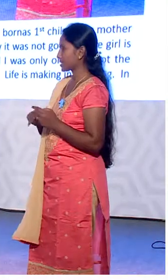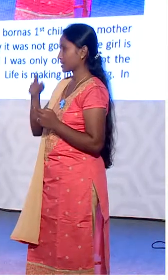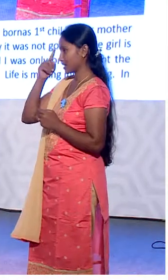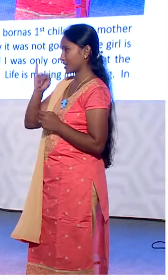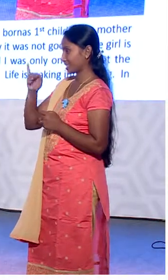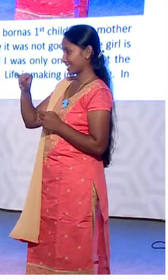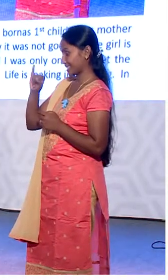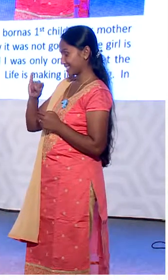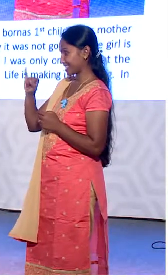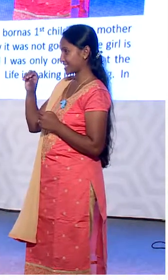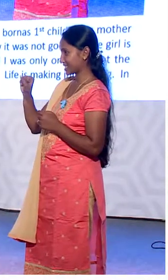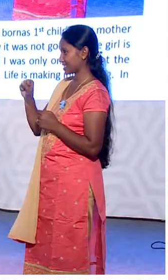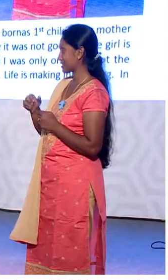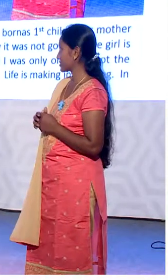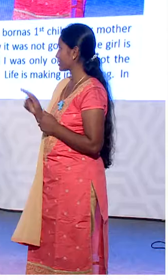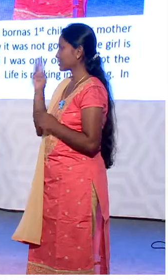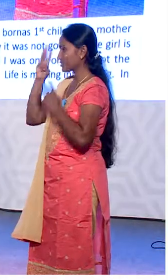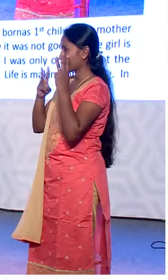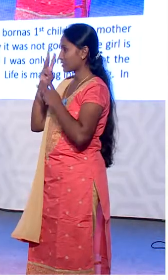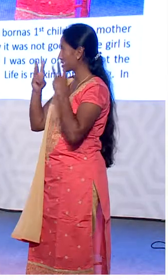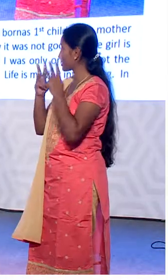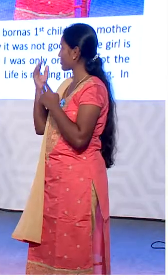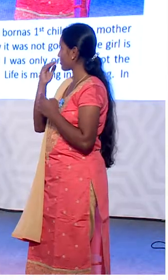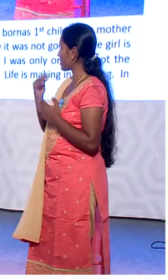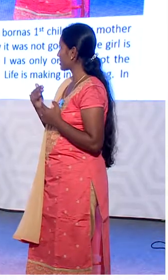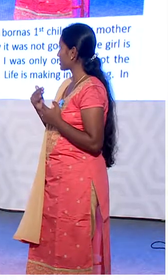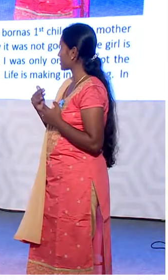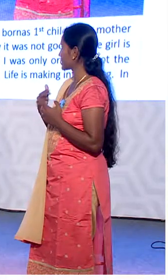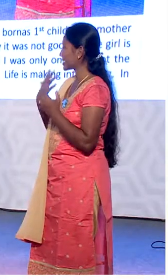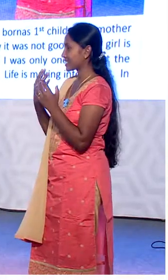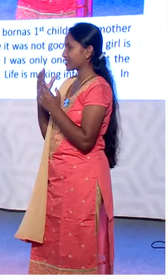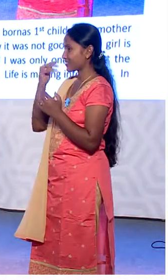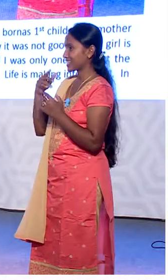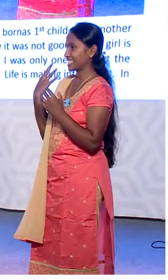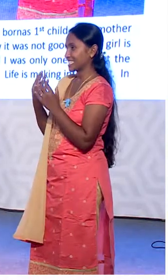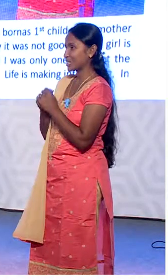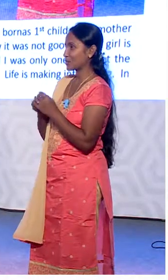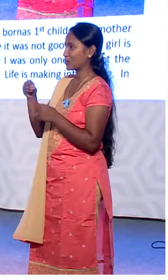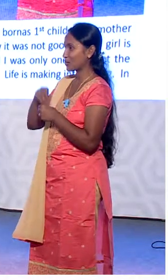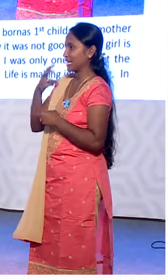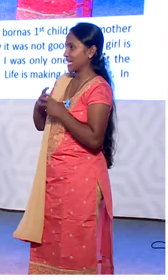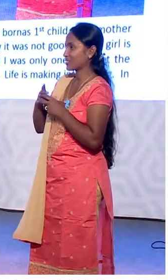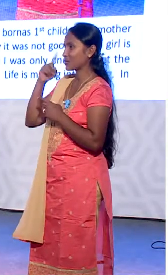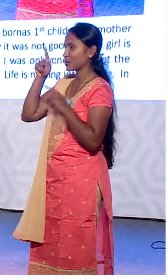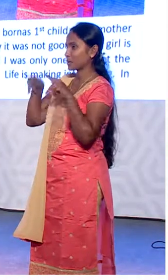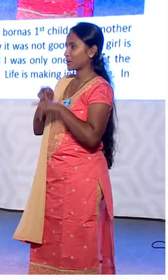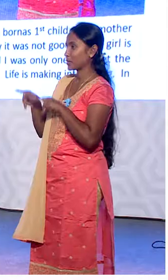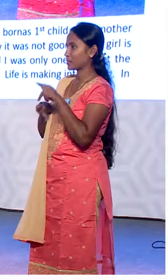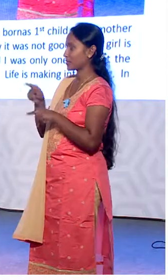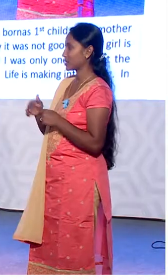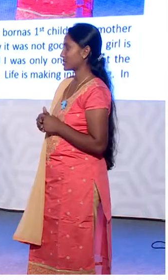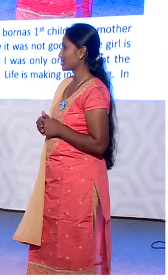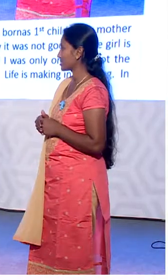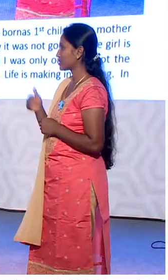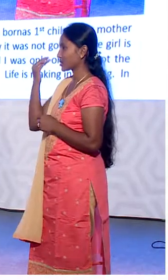I wonder that why inclusion is becoming this difficult for people. Because